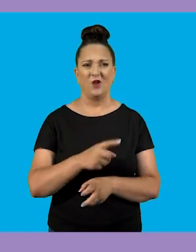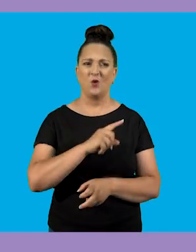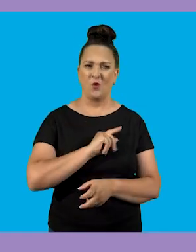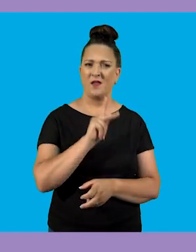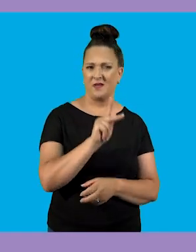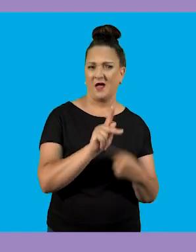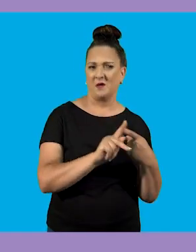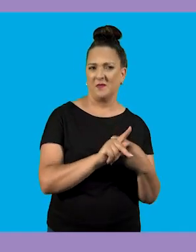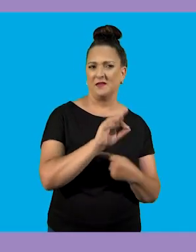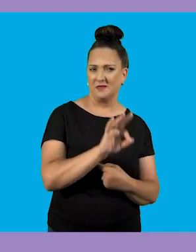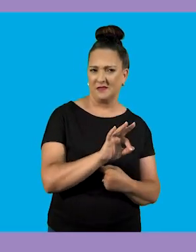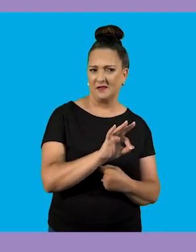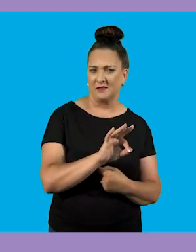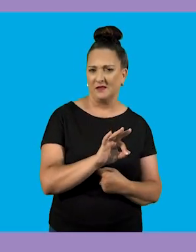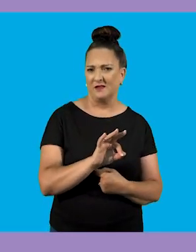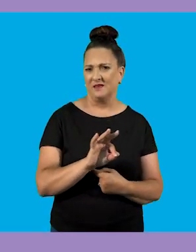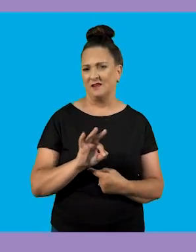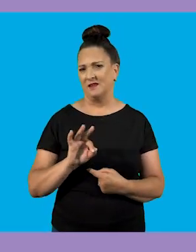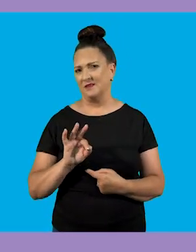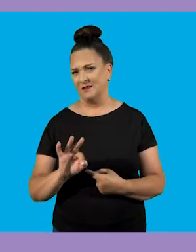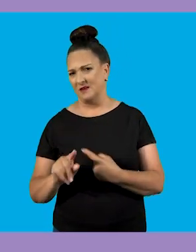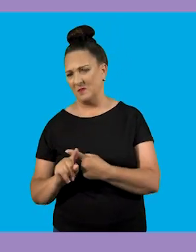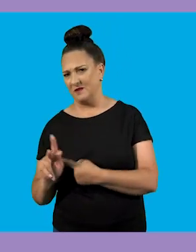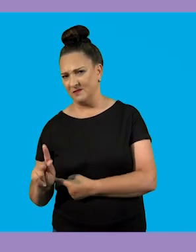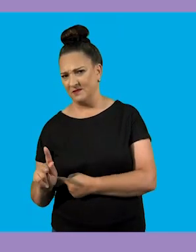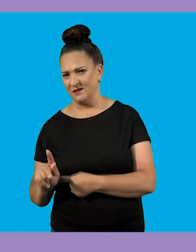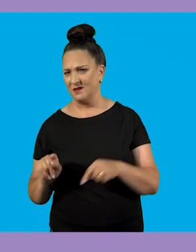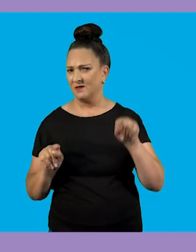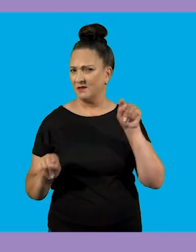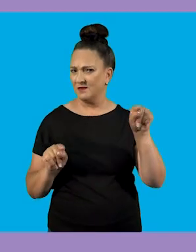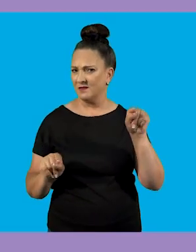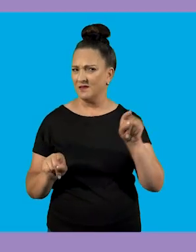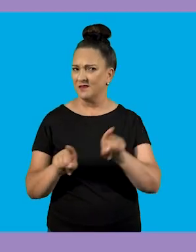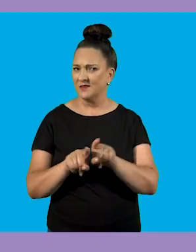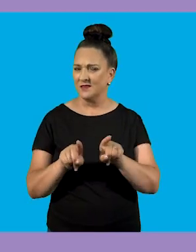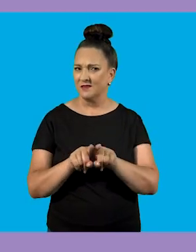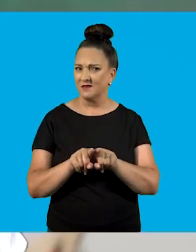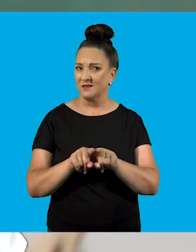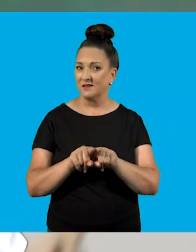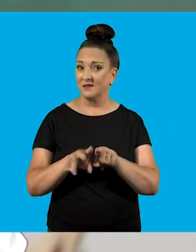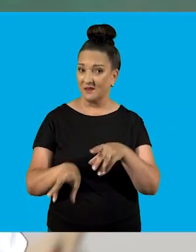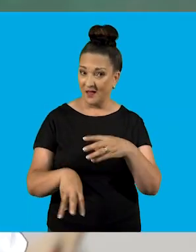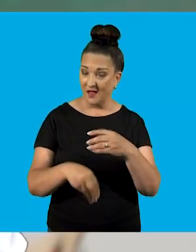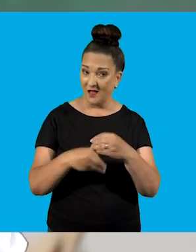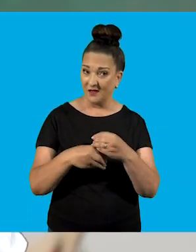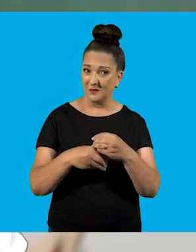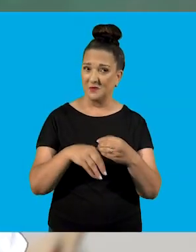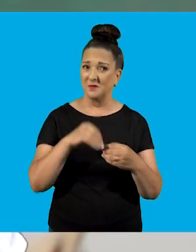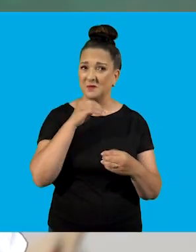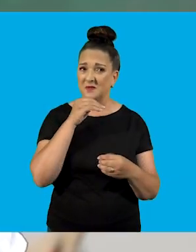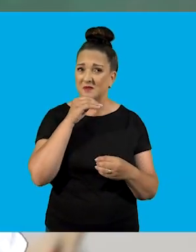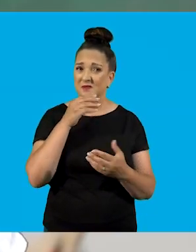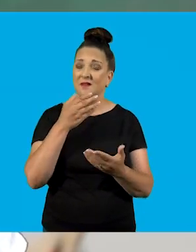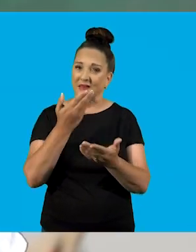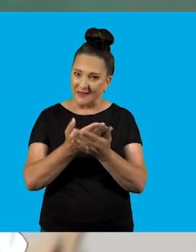we see a k plus 3 and a 3 plus k. Are they the same bracket? If you remember properly, addition is